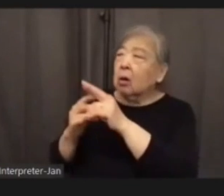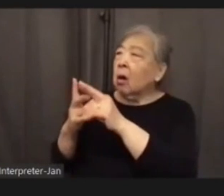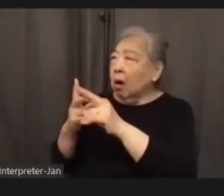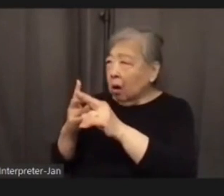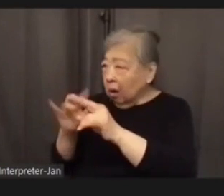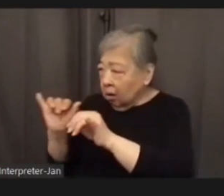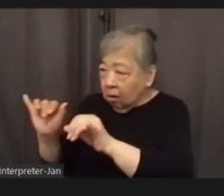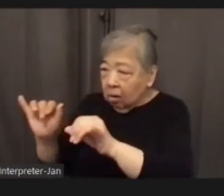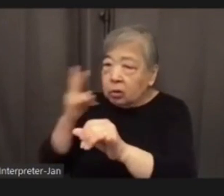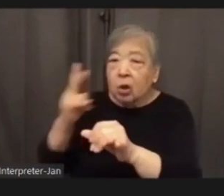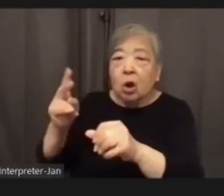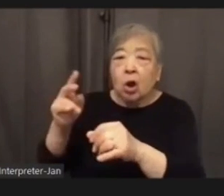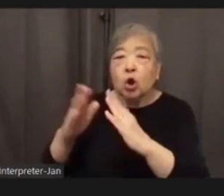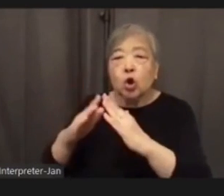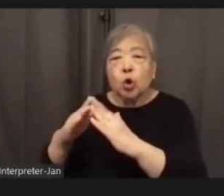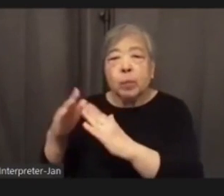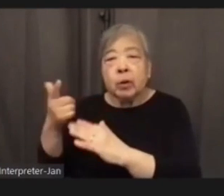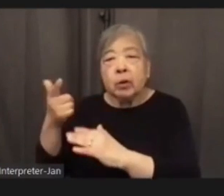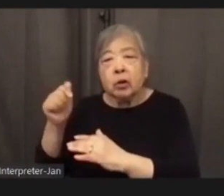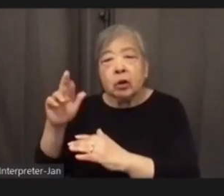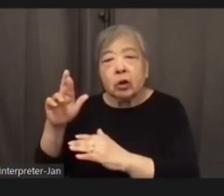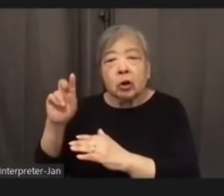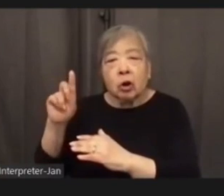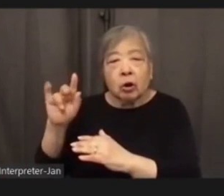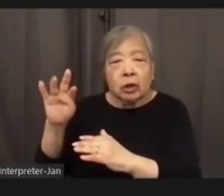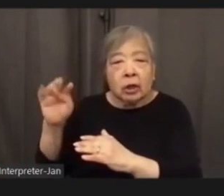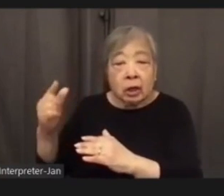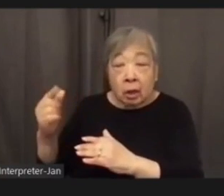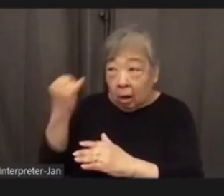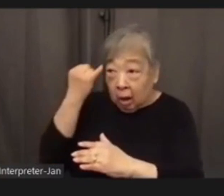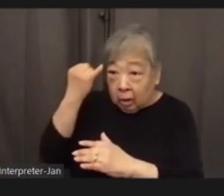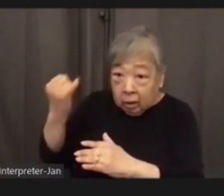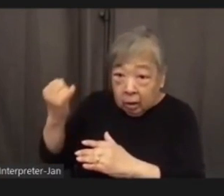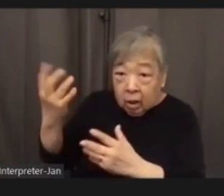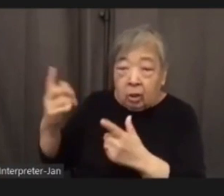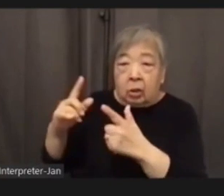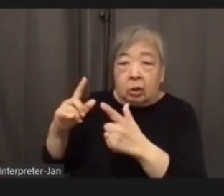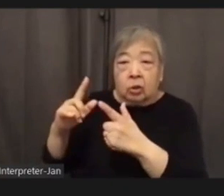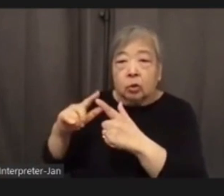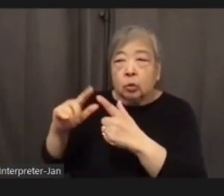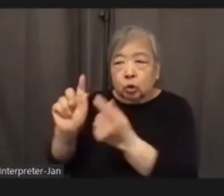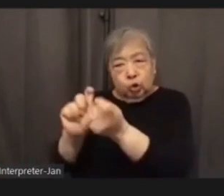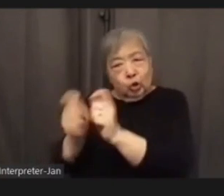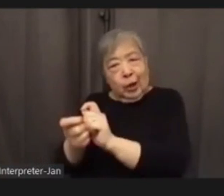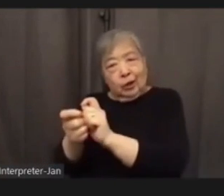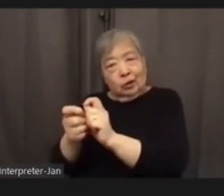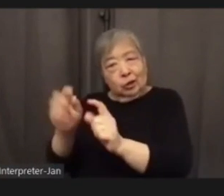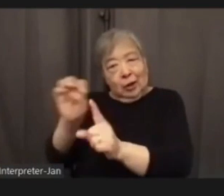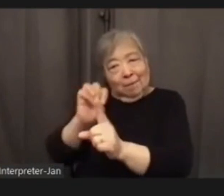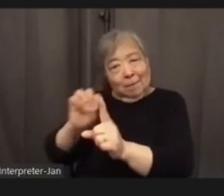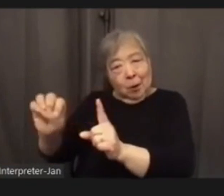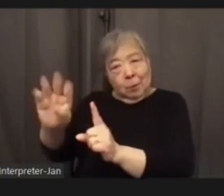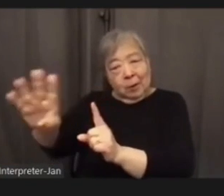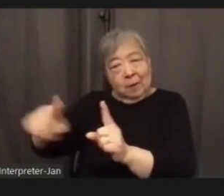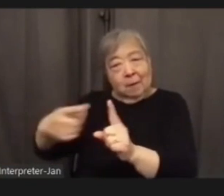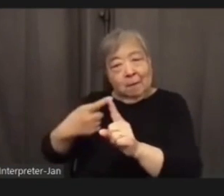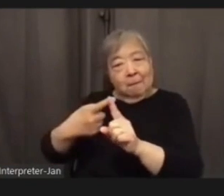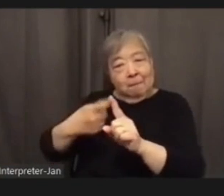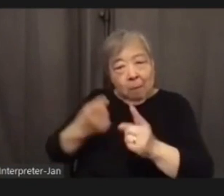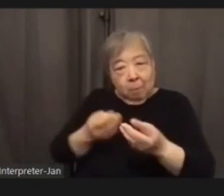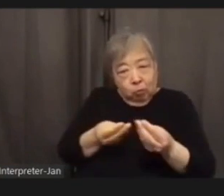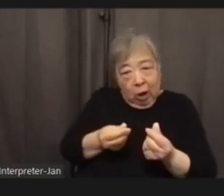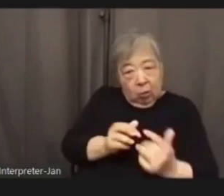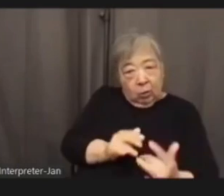the whole idea of using changing the environment from the ground up through